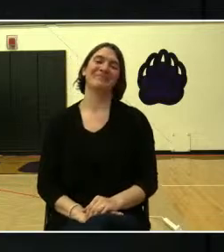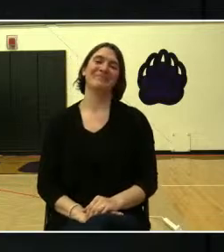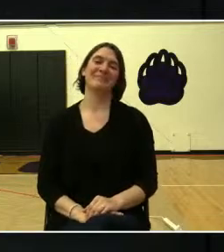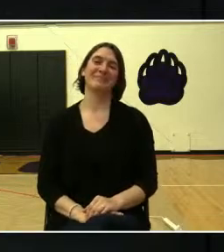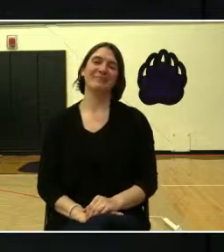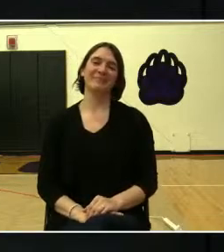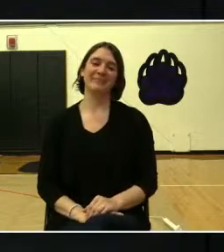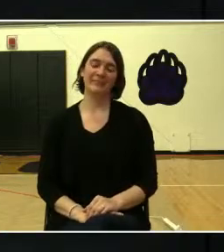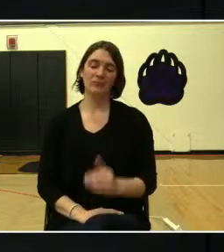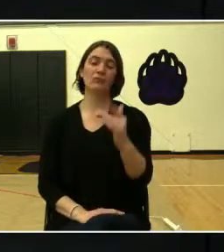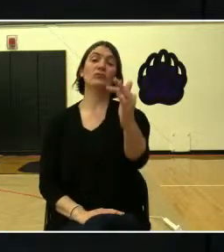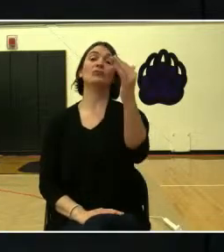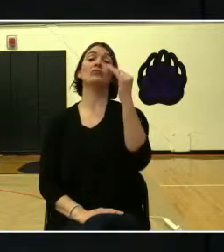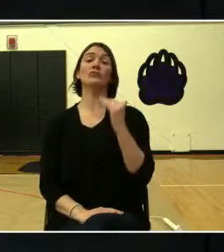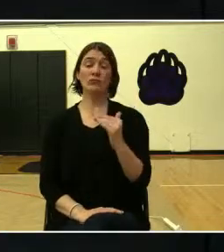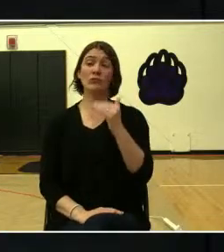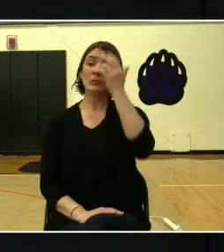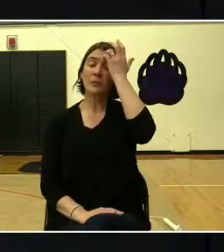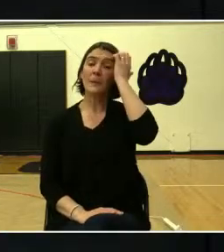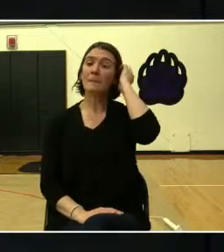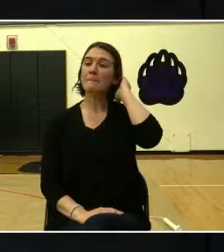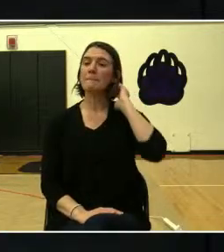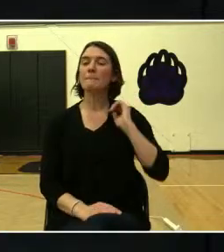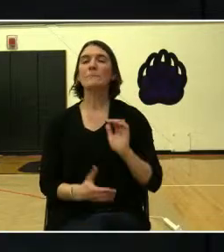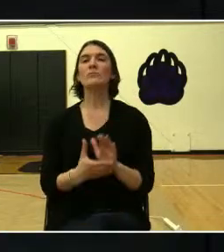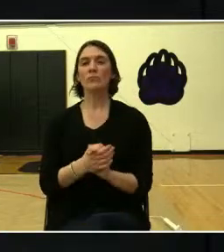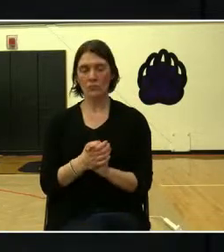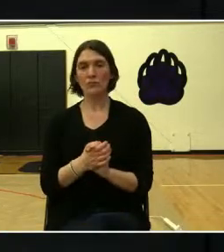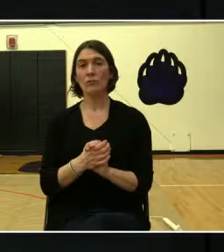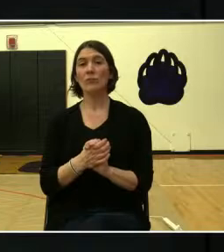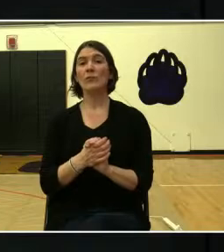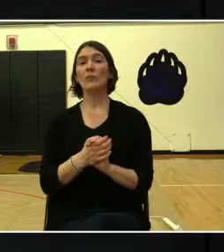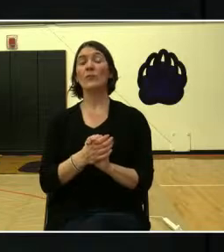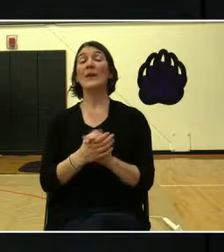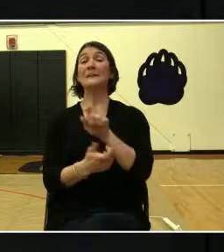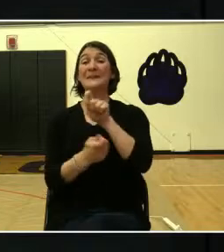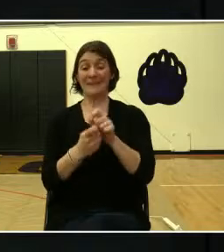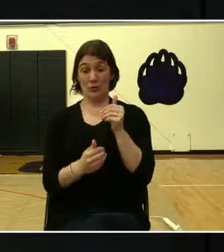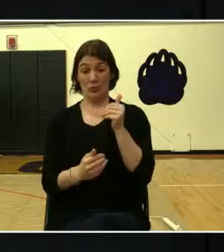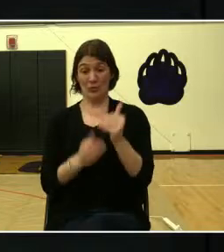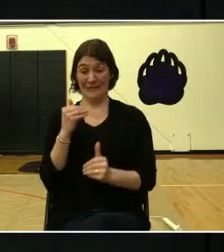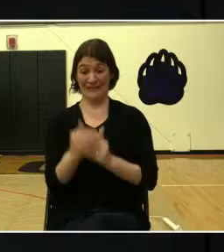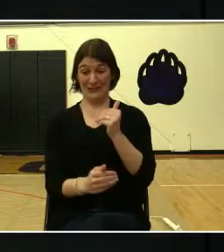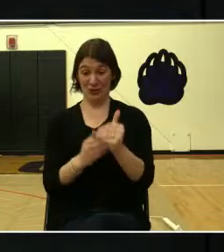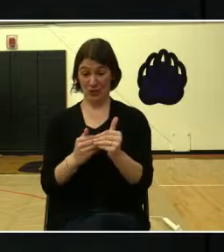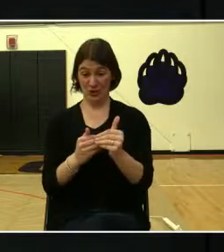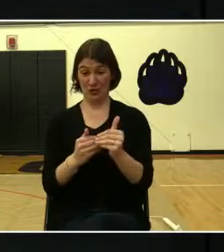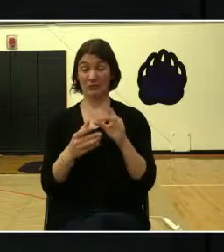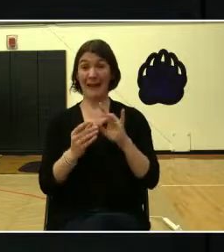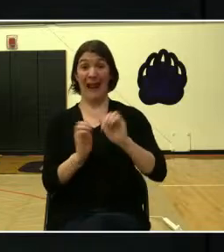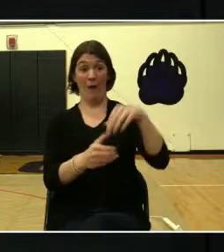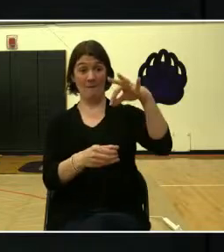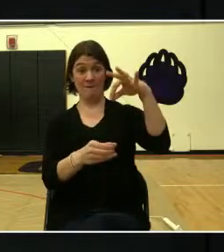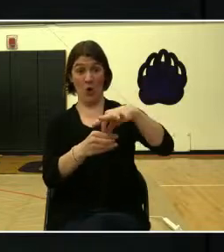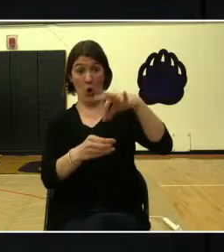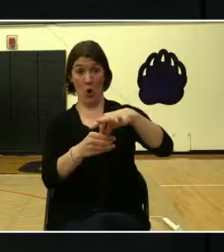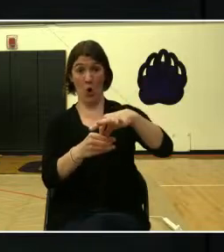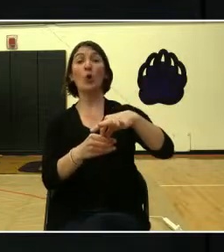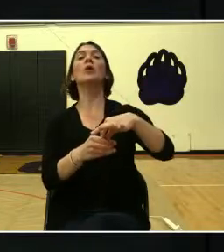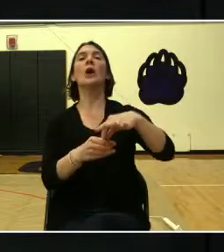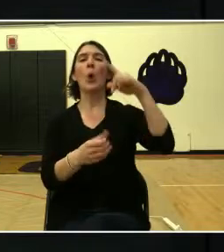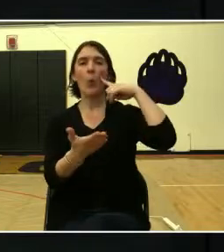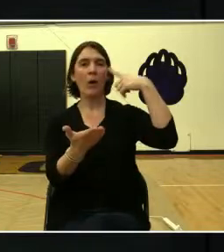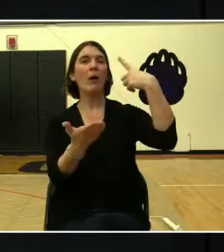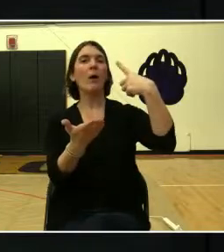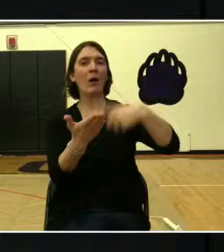service uh I'm going to note that uh specific procedures relating to voting will be